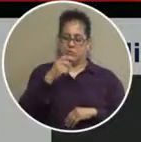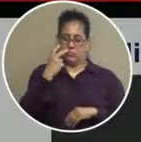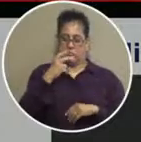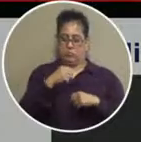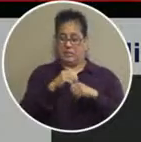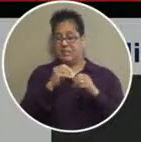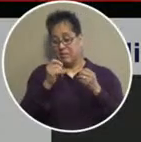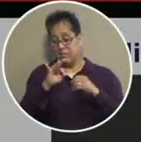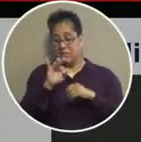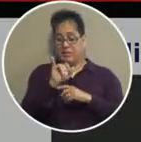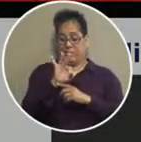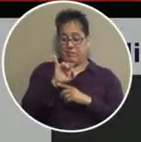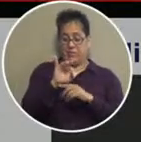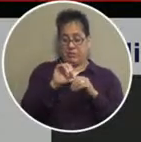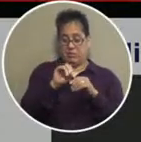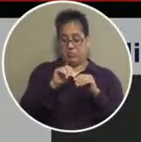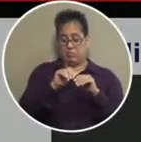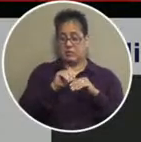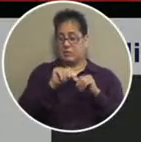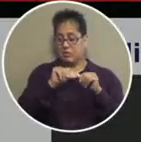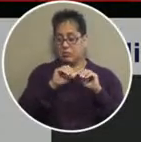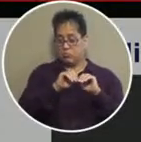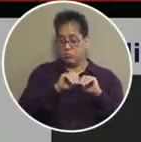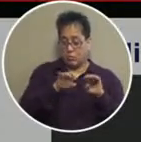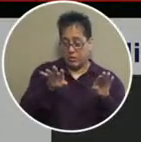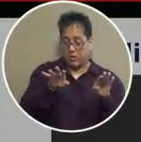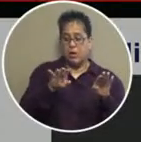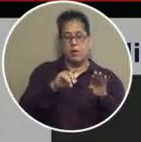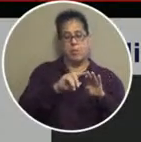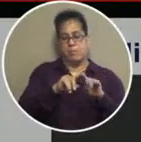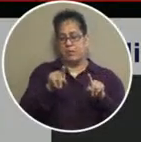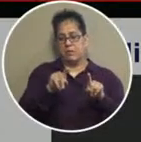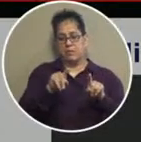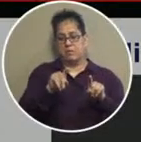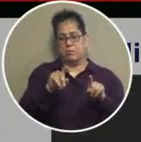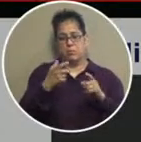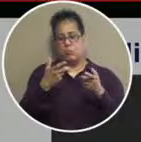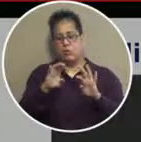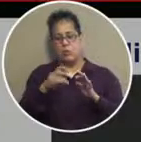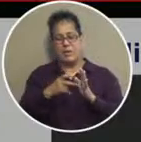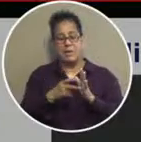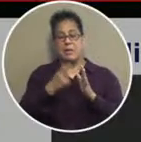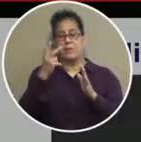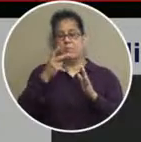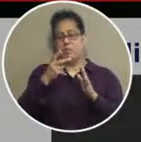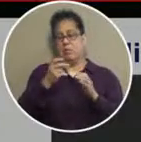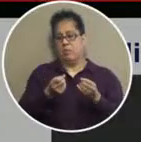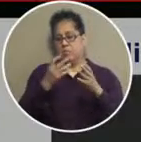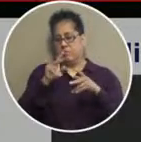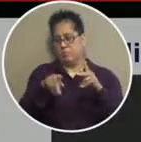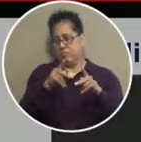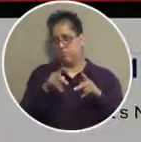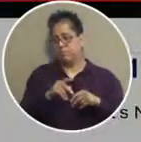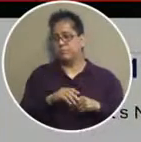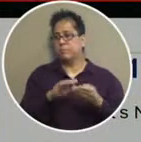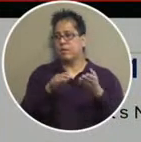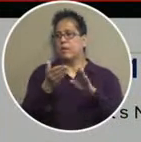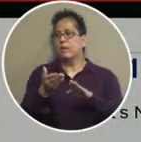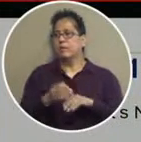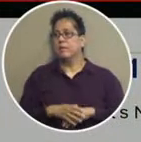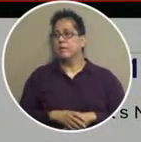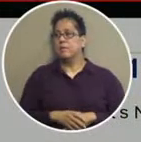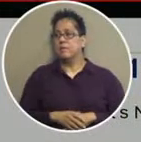and continues being longer and longer the time it takes to double the rate of deaths. Next slide,